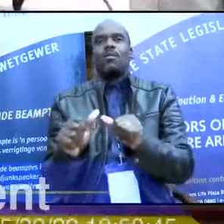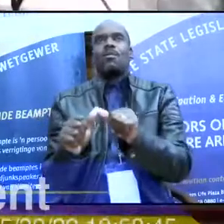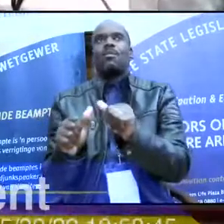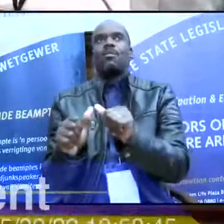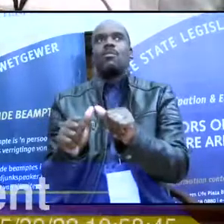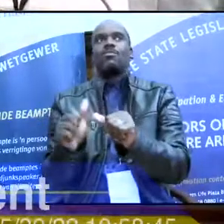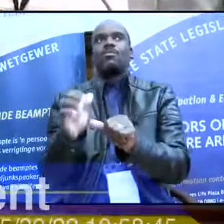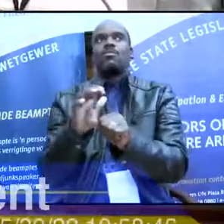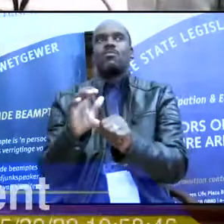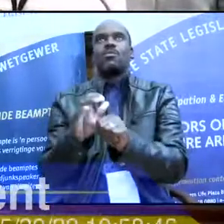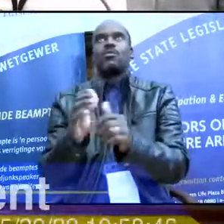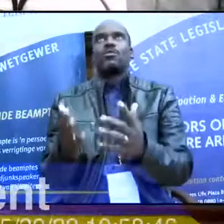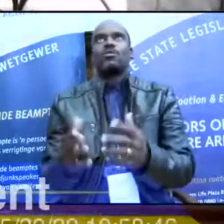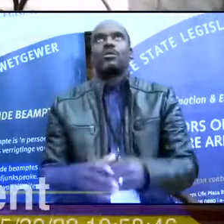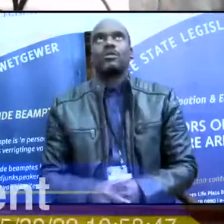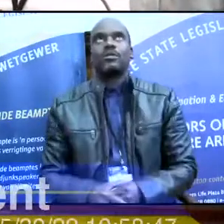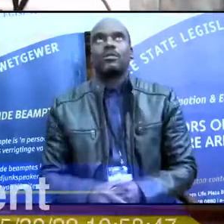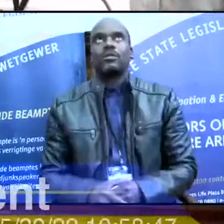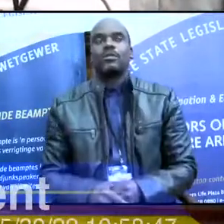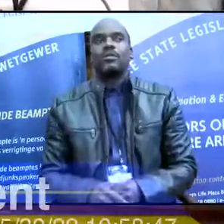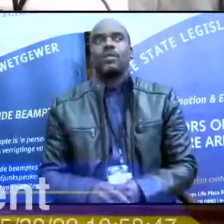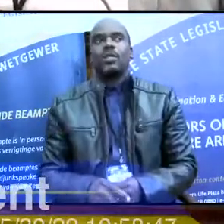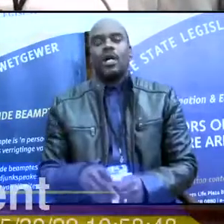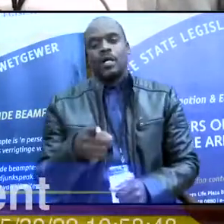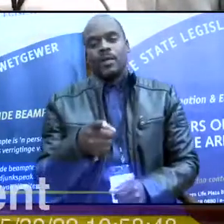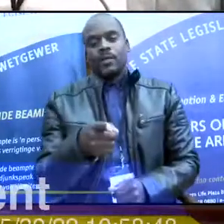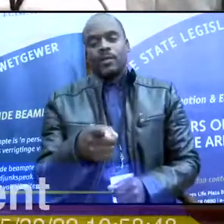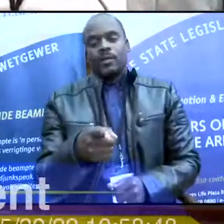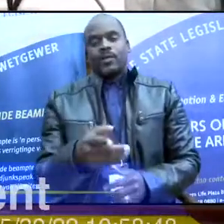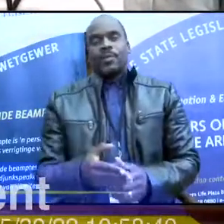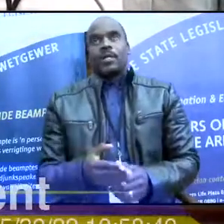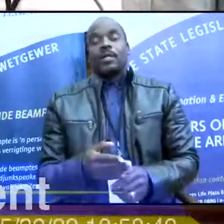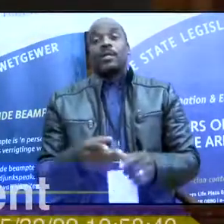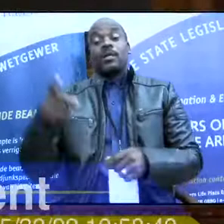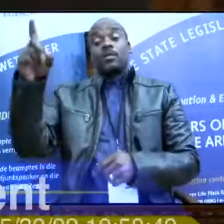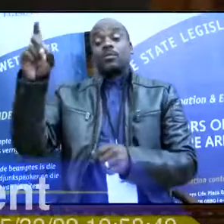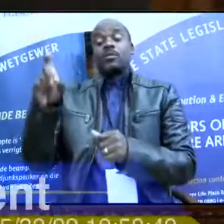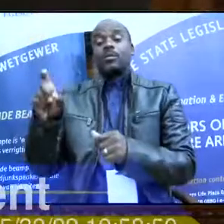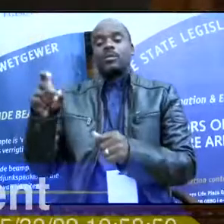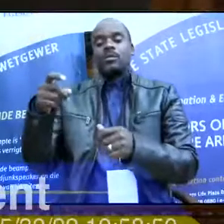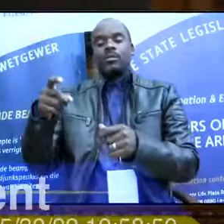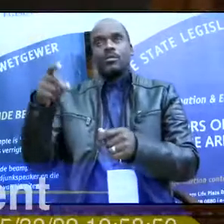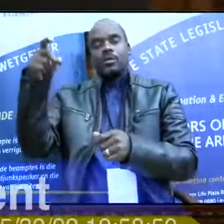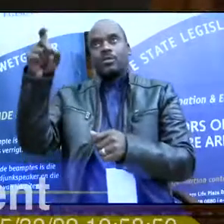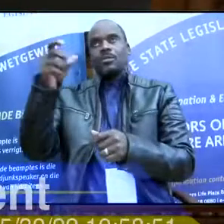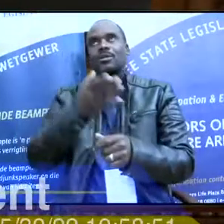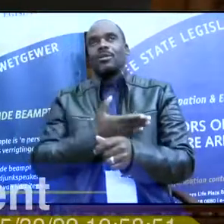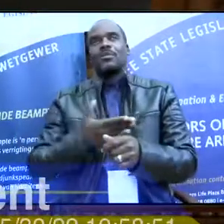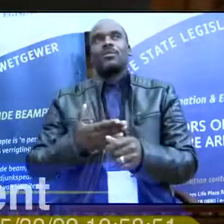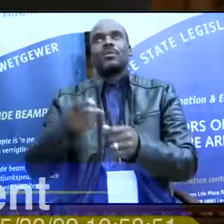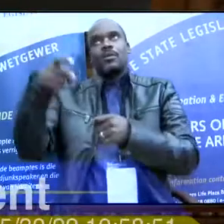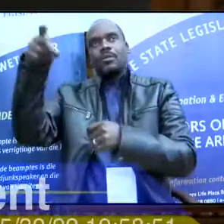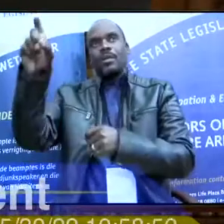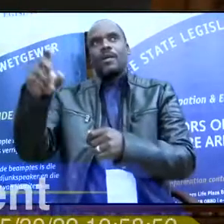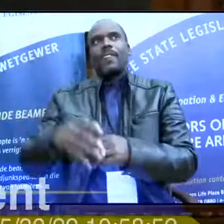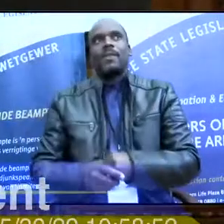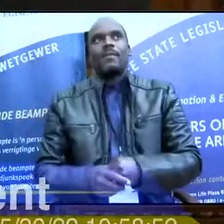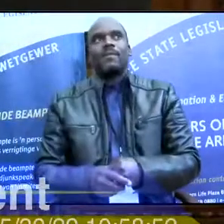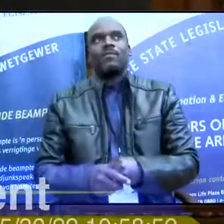distancing and these were industries at the time that were not regarded as providing social services